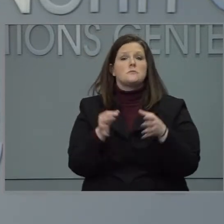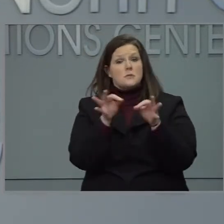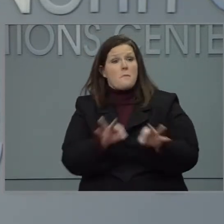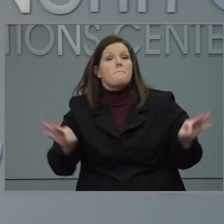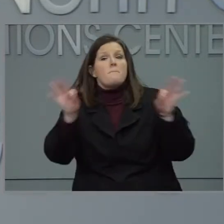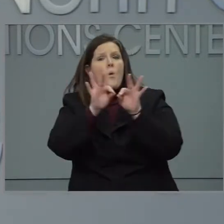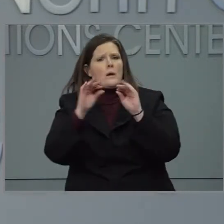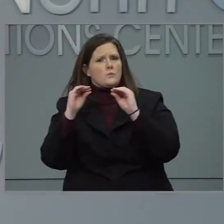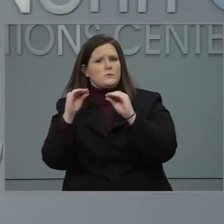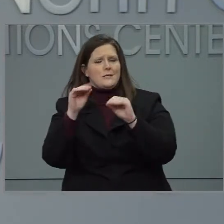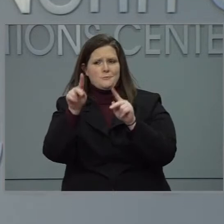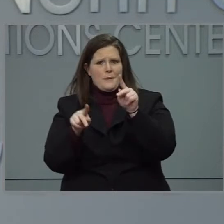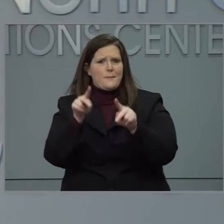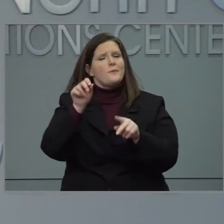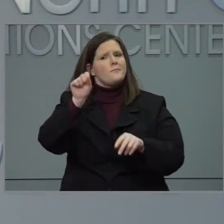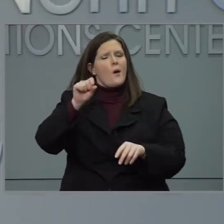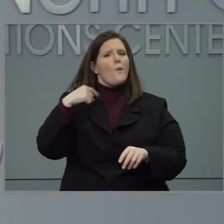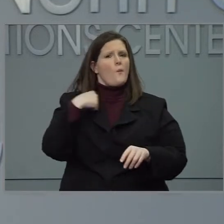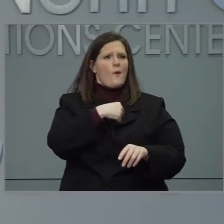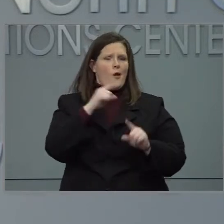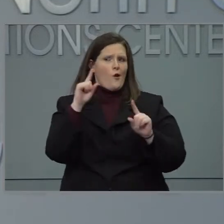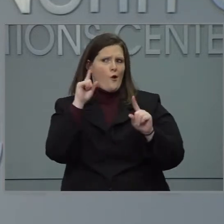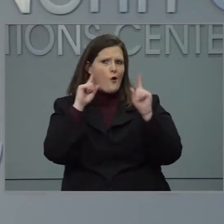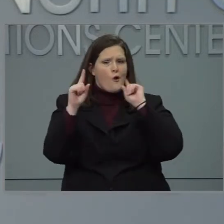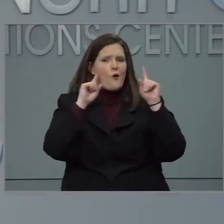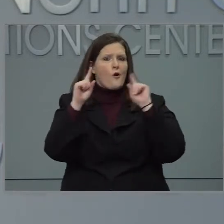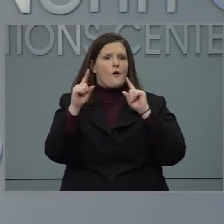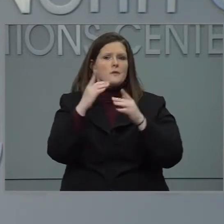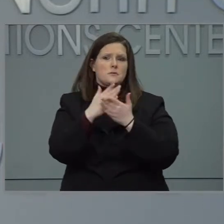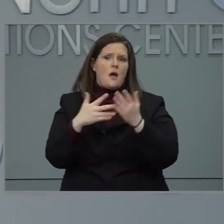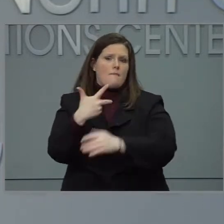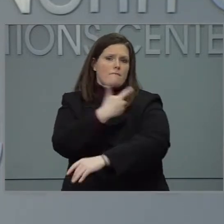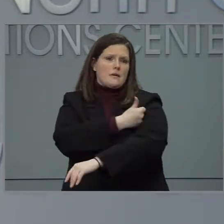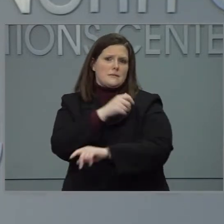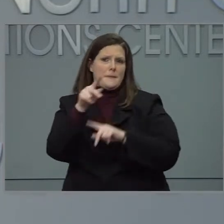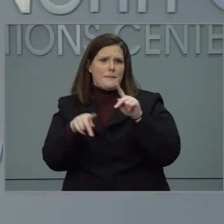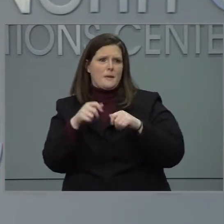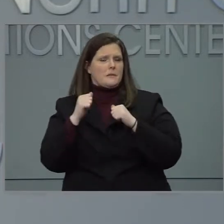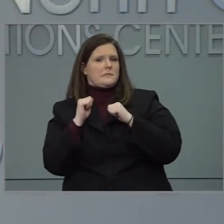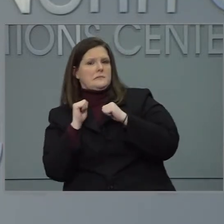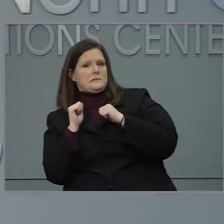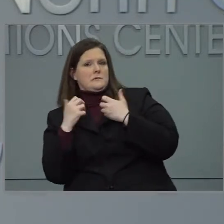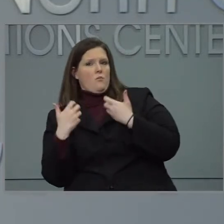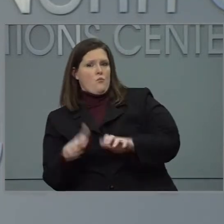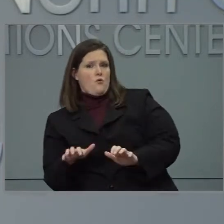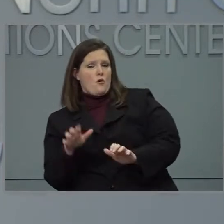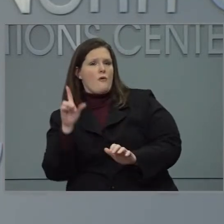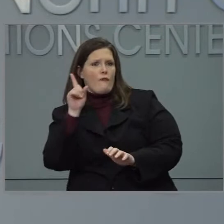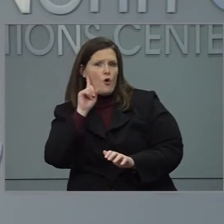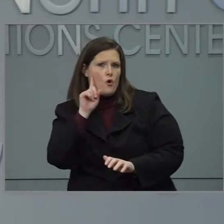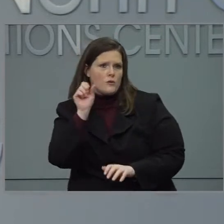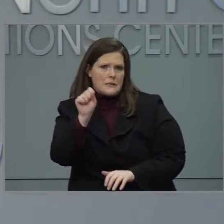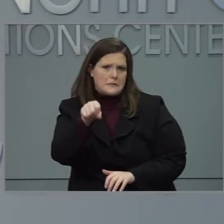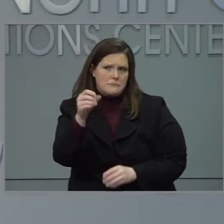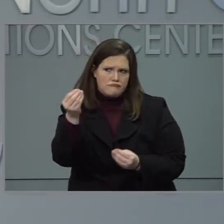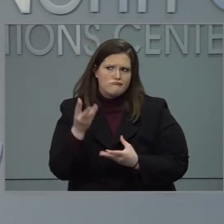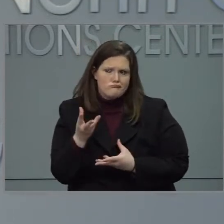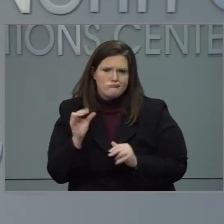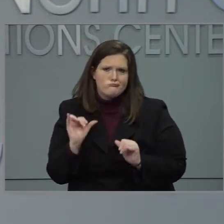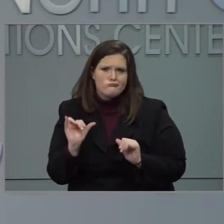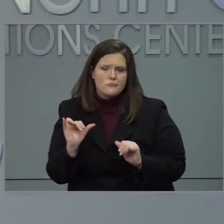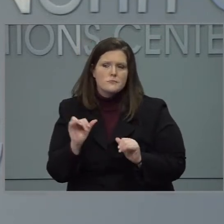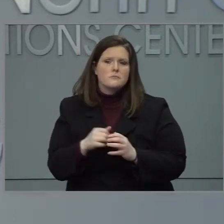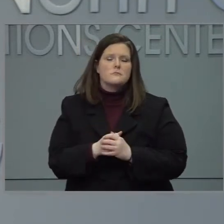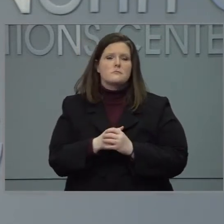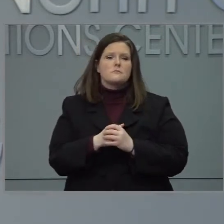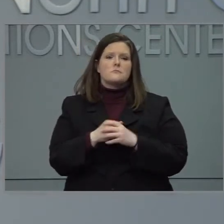getting a vaccine. Yes, we have seen a lot of vaccine hesitancy out there, but at the same time, once people